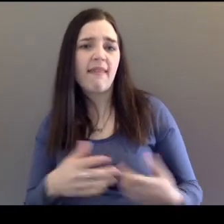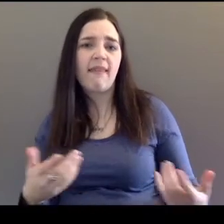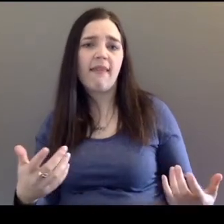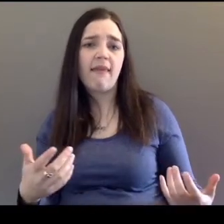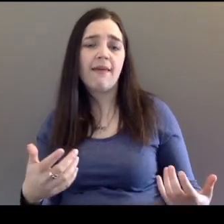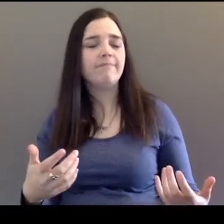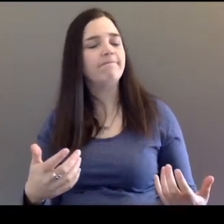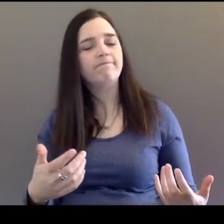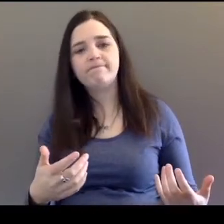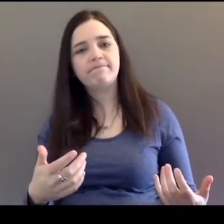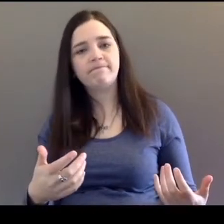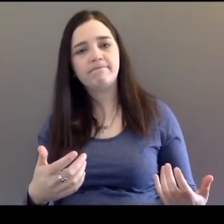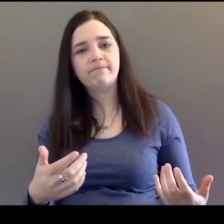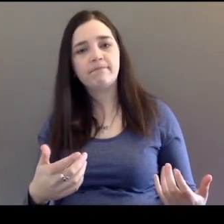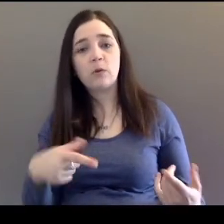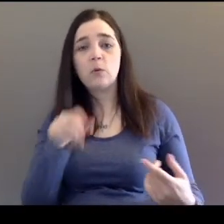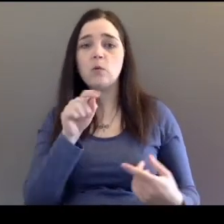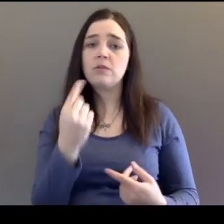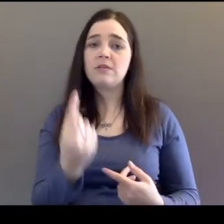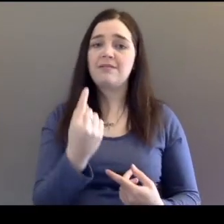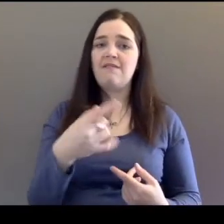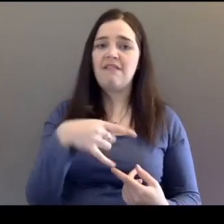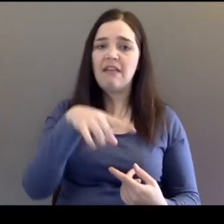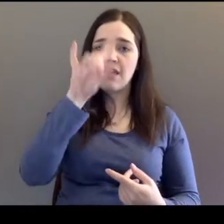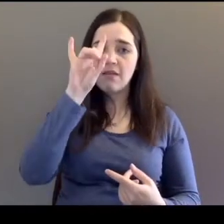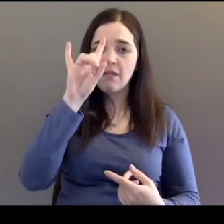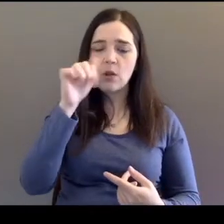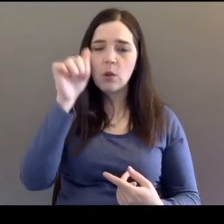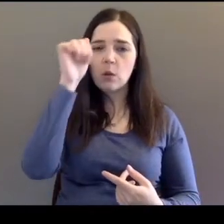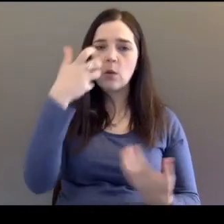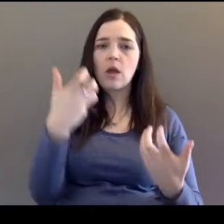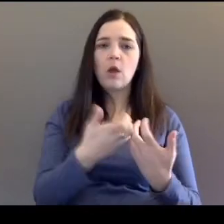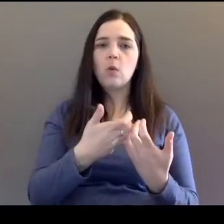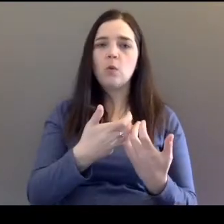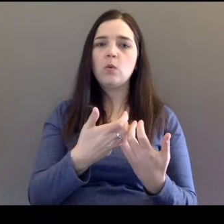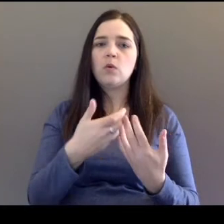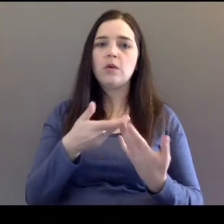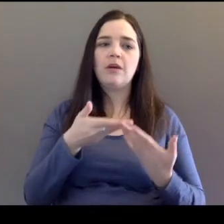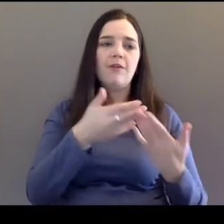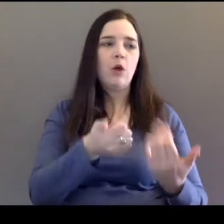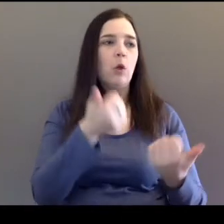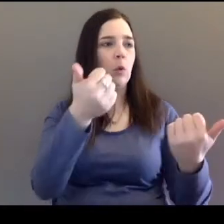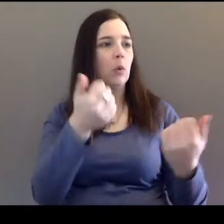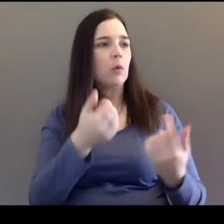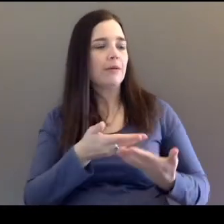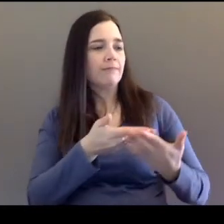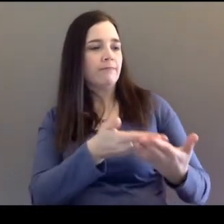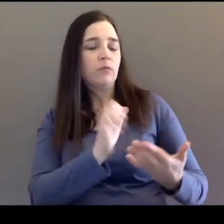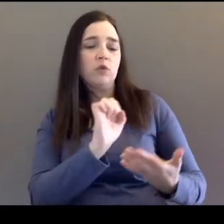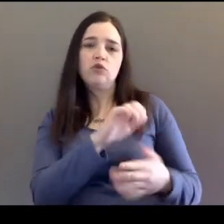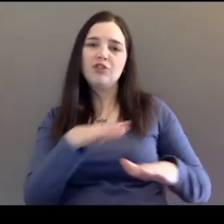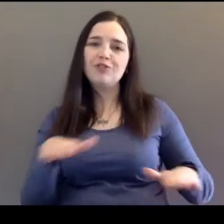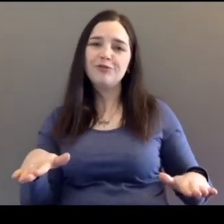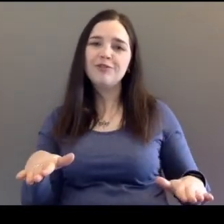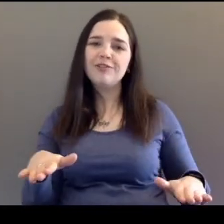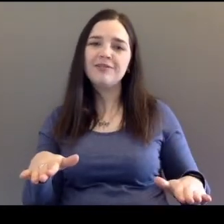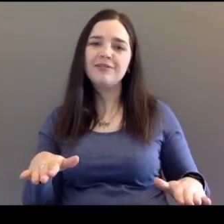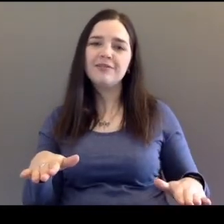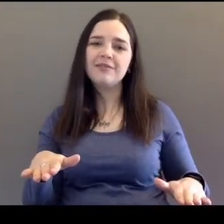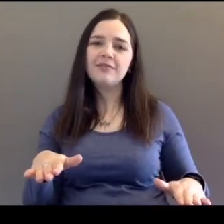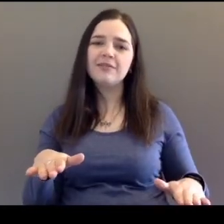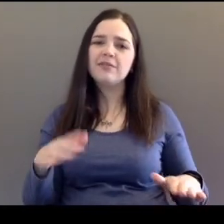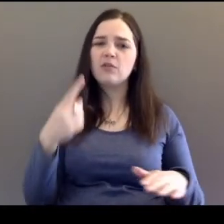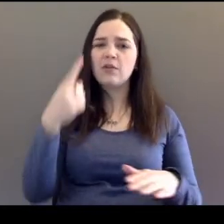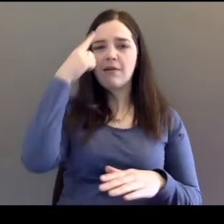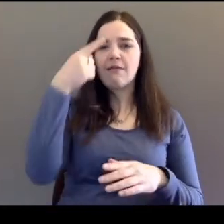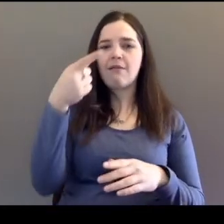If you then, though you are evil, know how to give good gifts to your children, how much will your